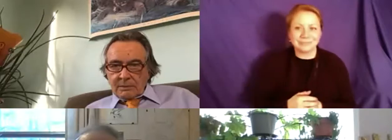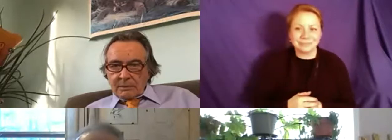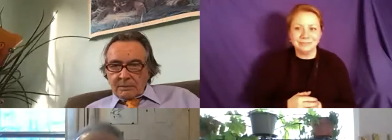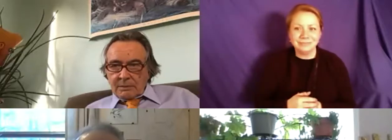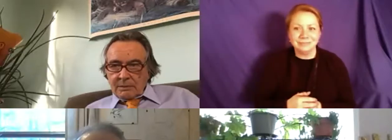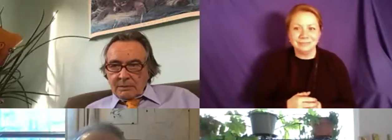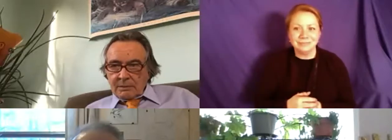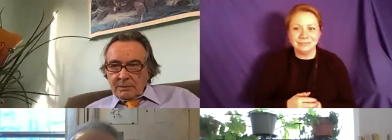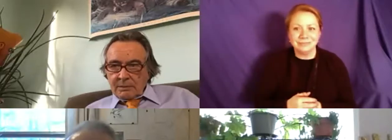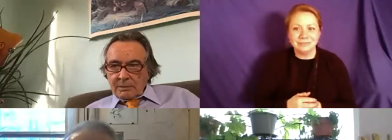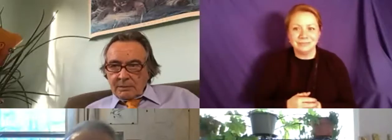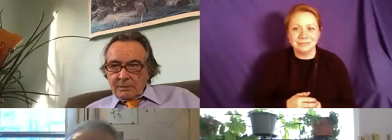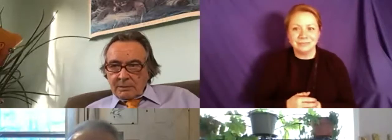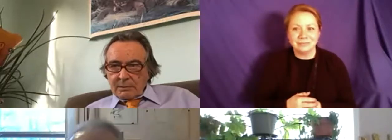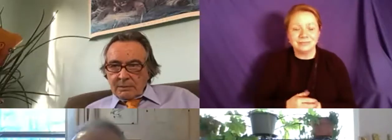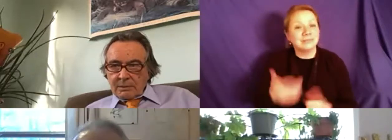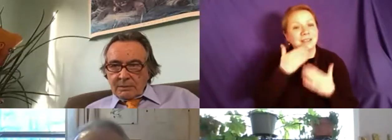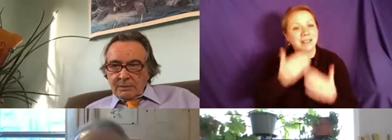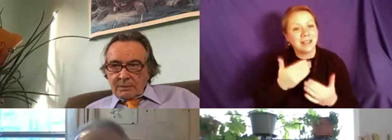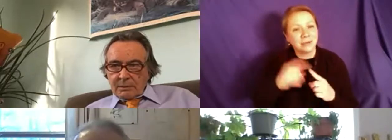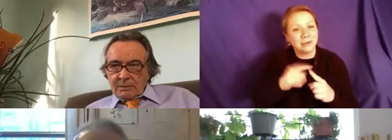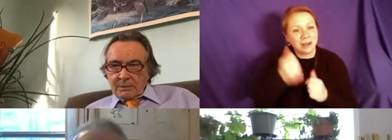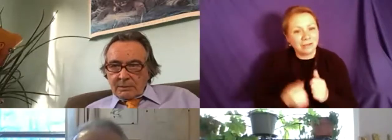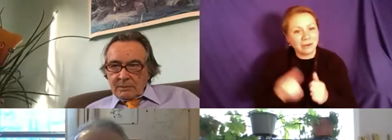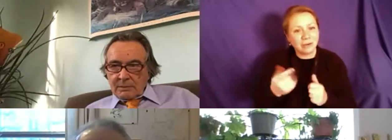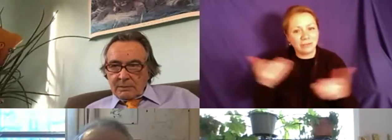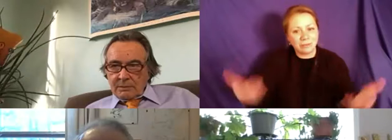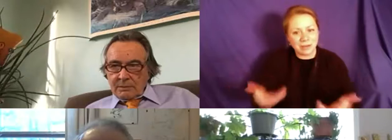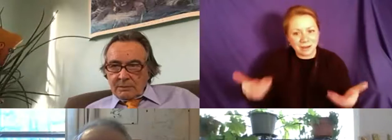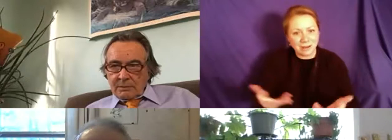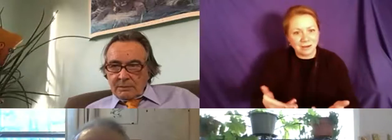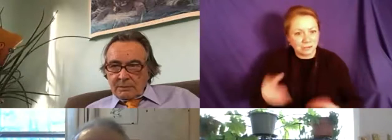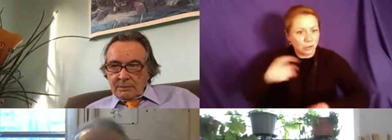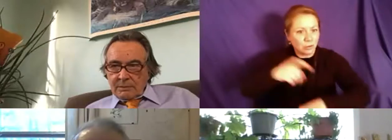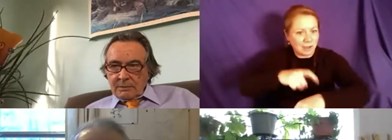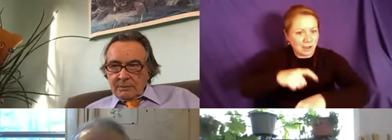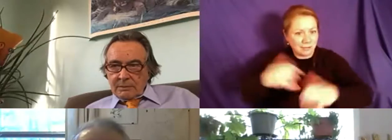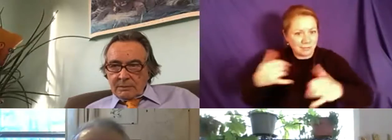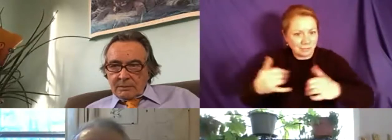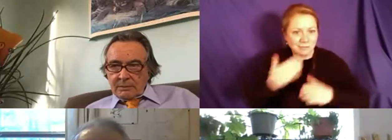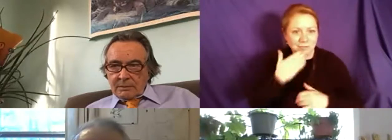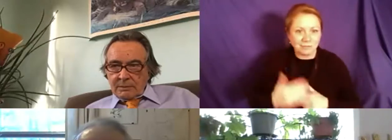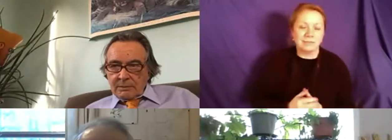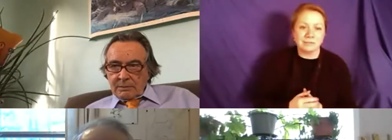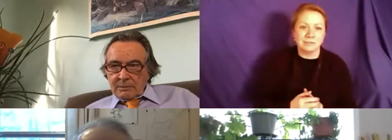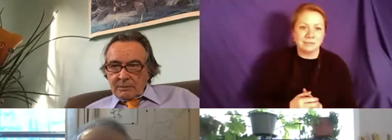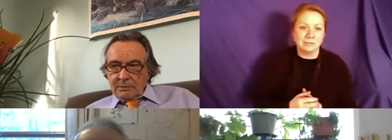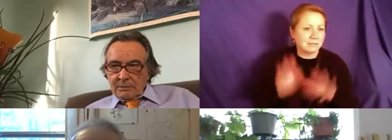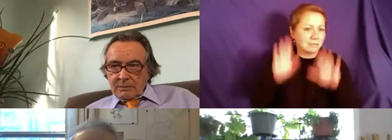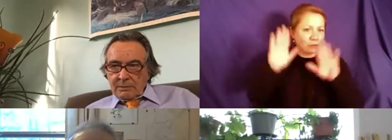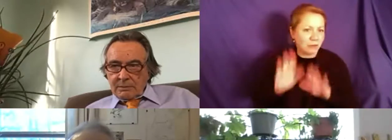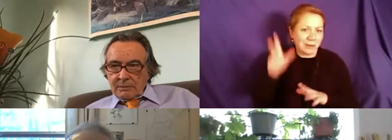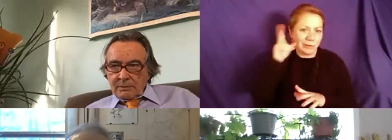to thank everybody for being here and for your time. And it's great to hear from